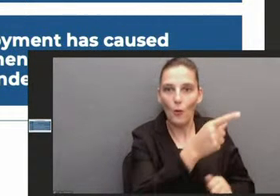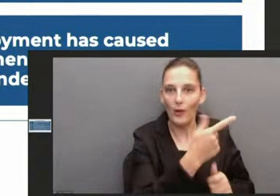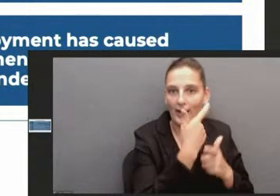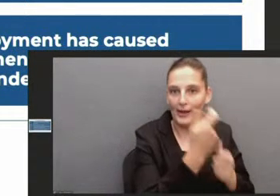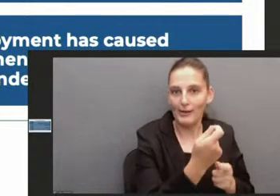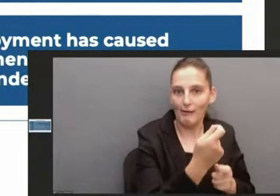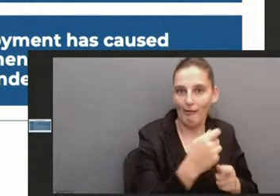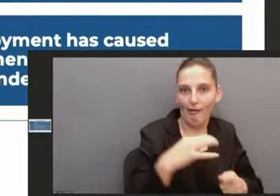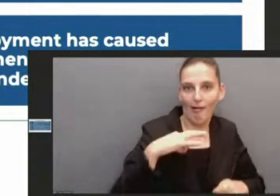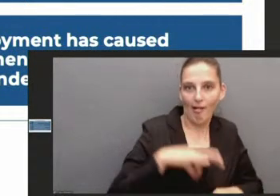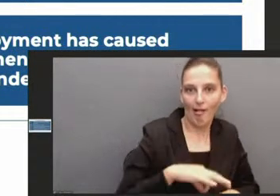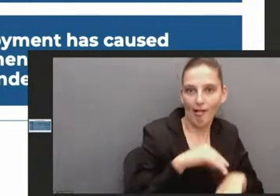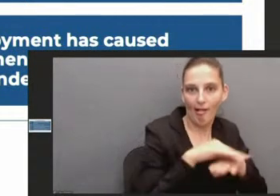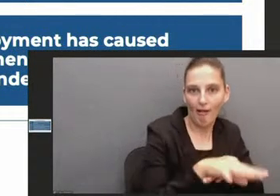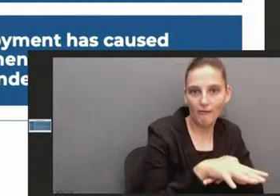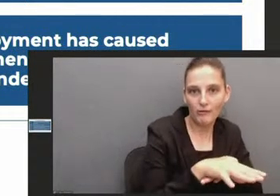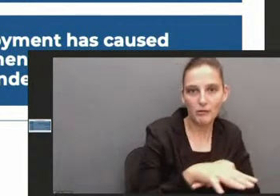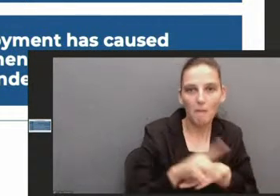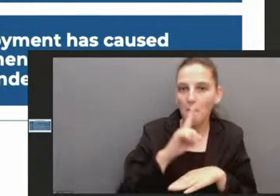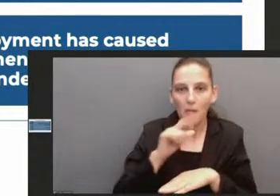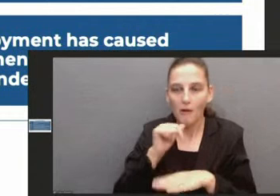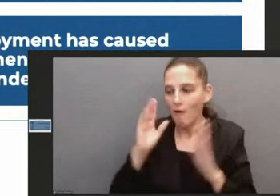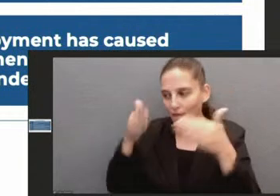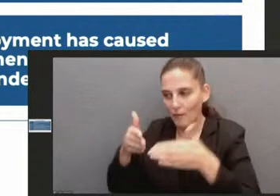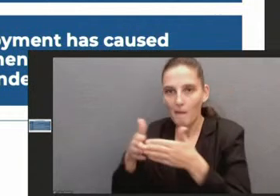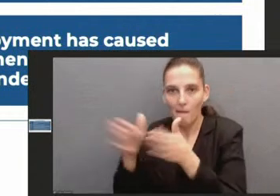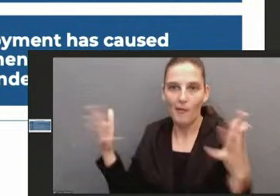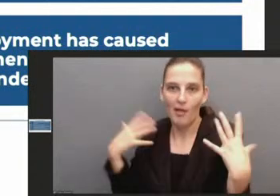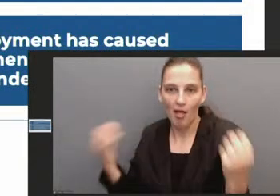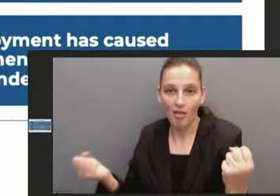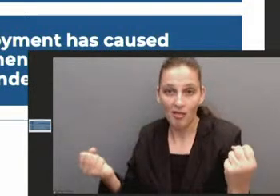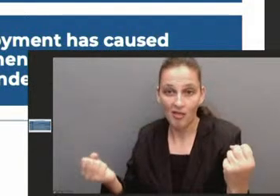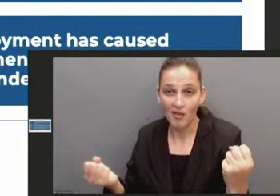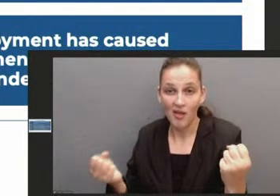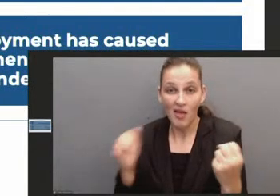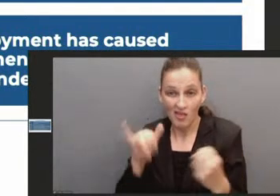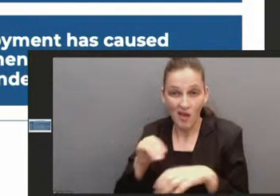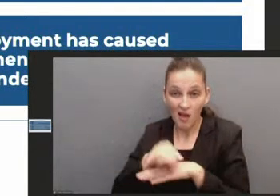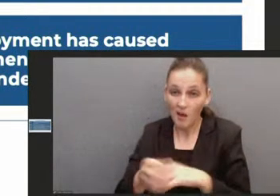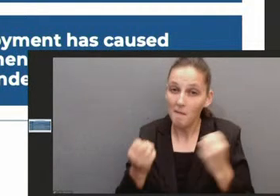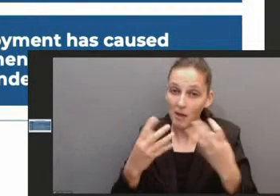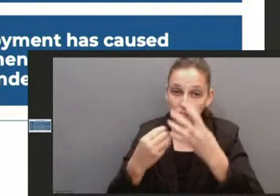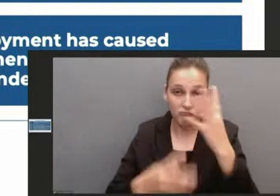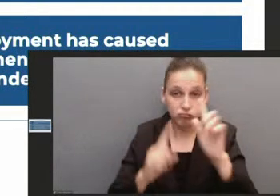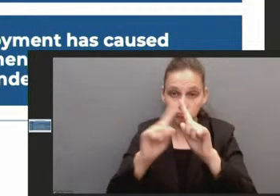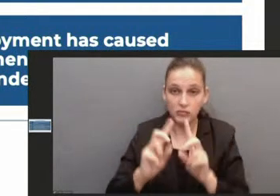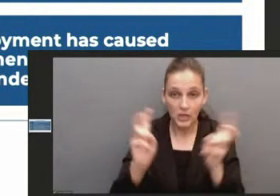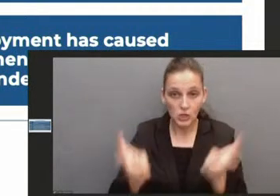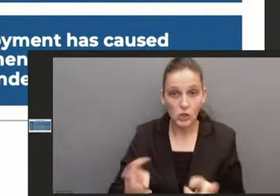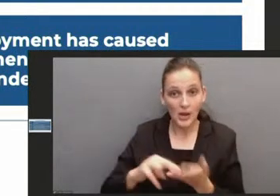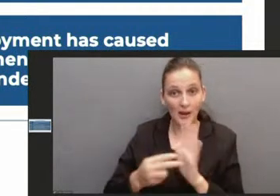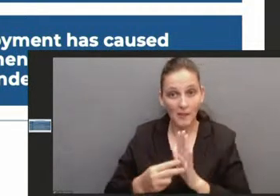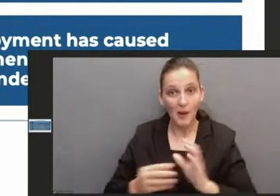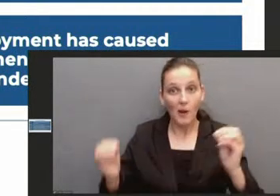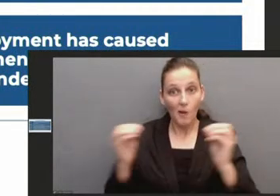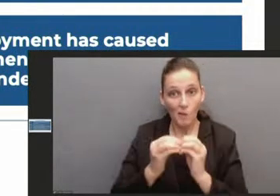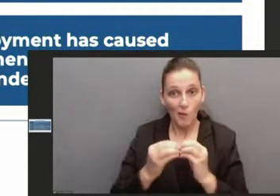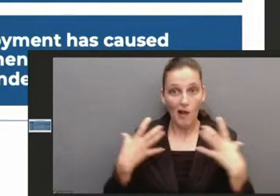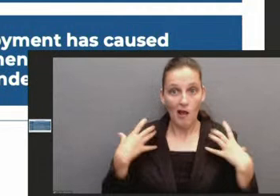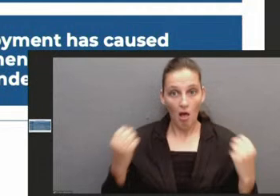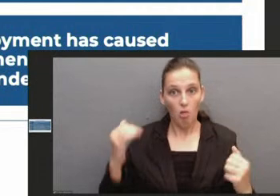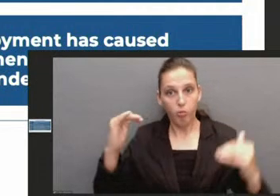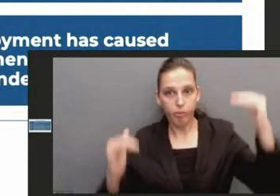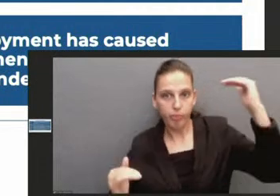health, it creates several issues. Not only does it cause an increase in the health disparities, but it creates pockets